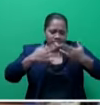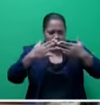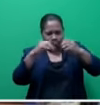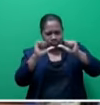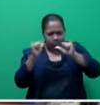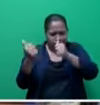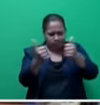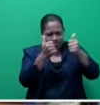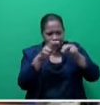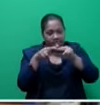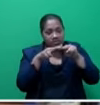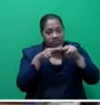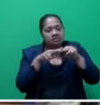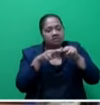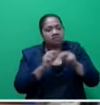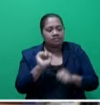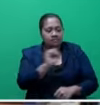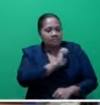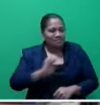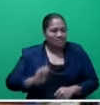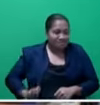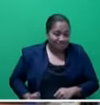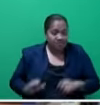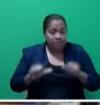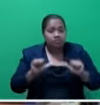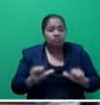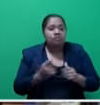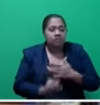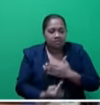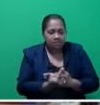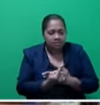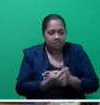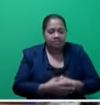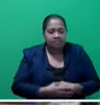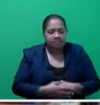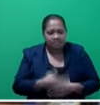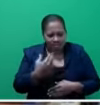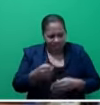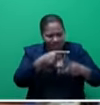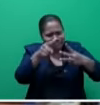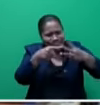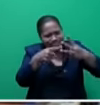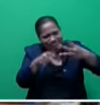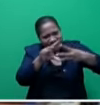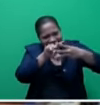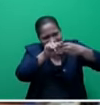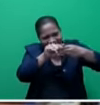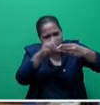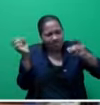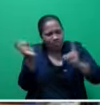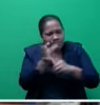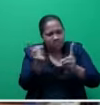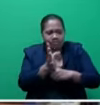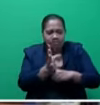Honourable Speaker Sir, His Excellency, the President noted three priority areas for the next 12 months. Number one, our containment